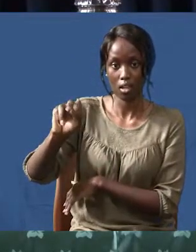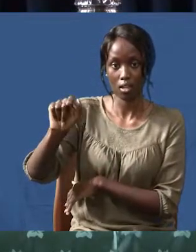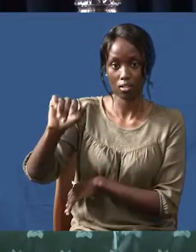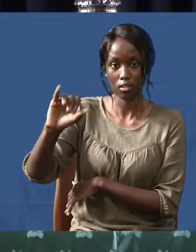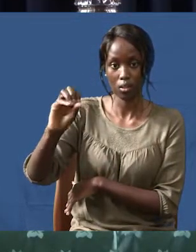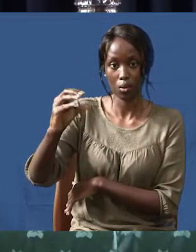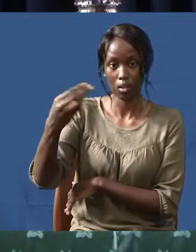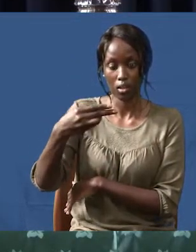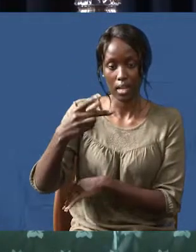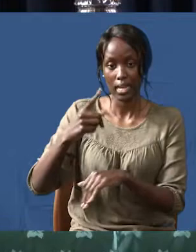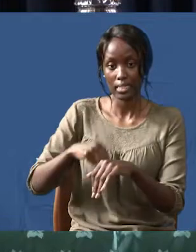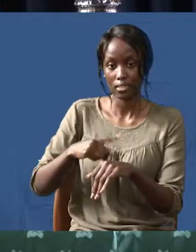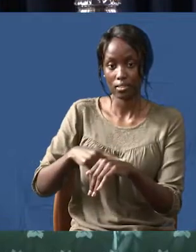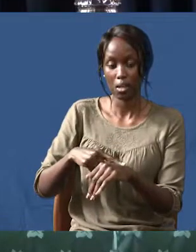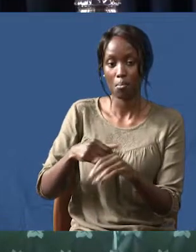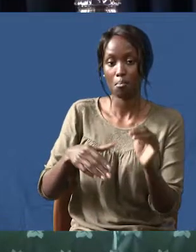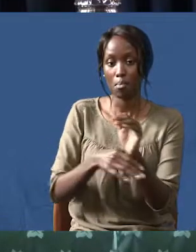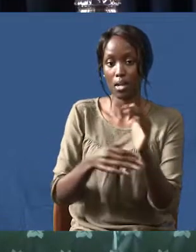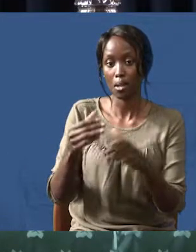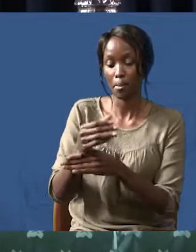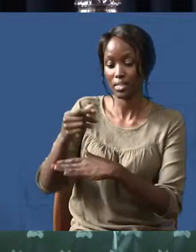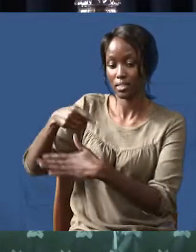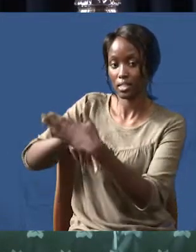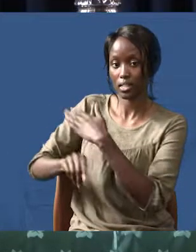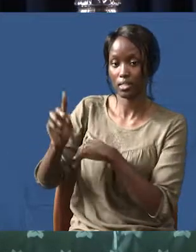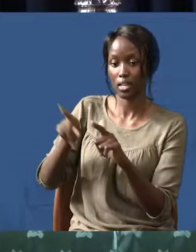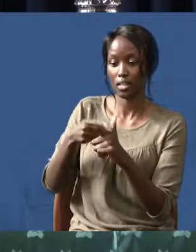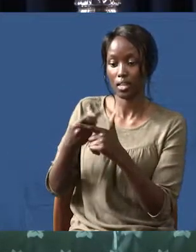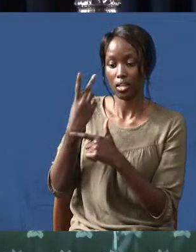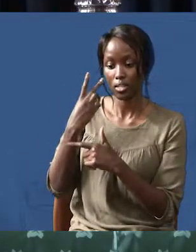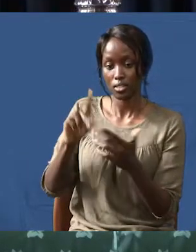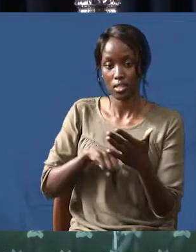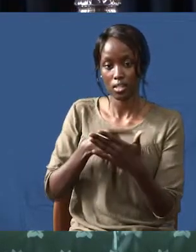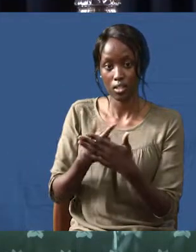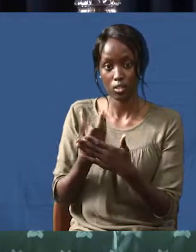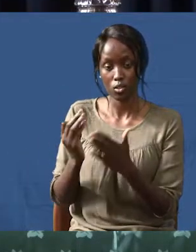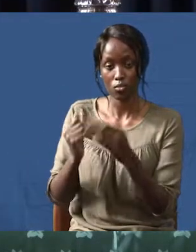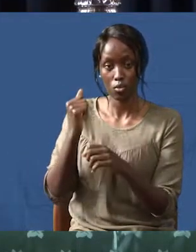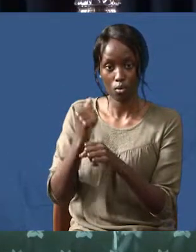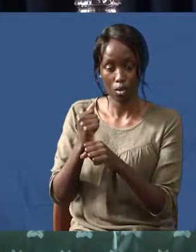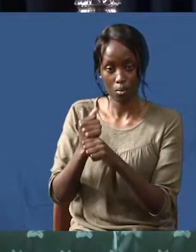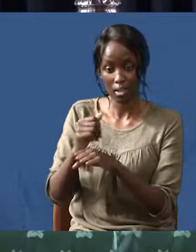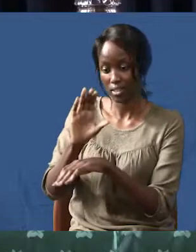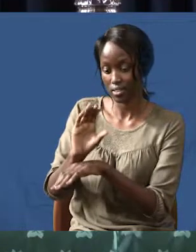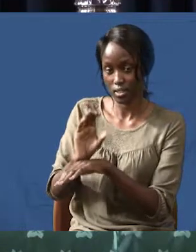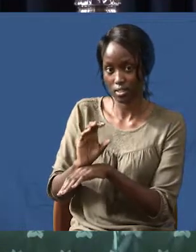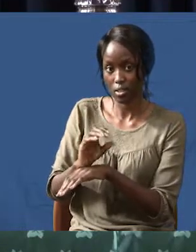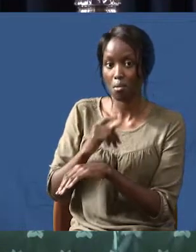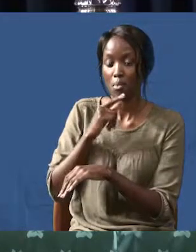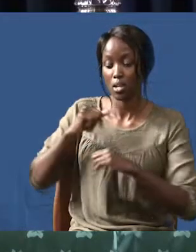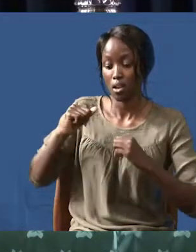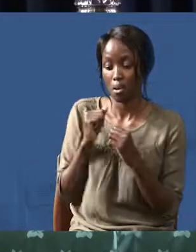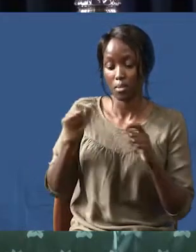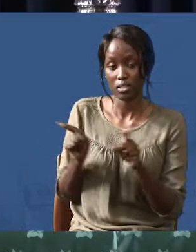God had done, he was glad and encouraged them all to remain true to